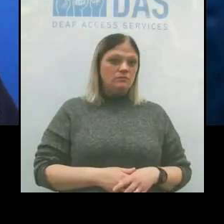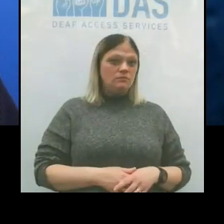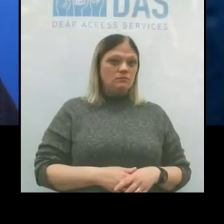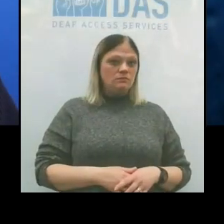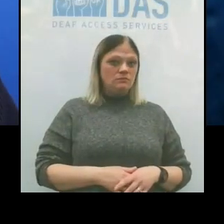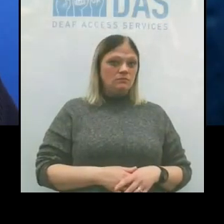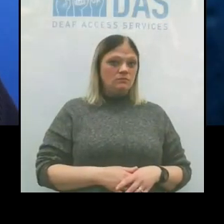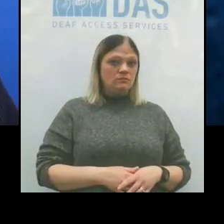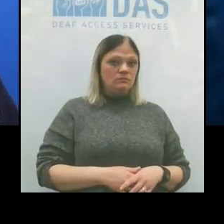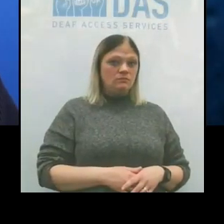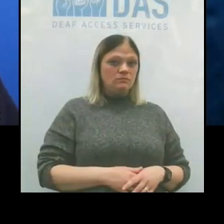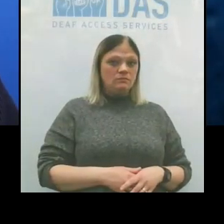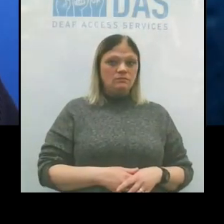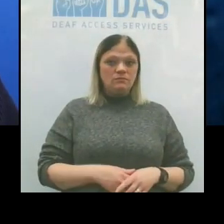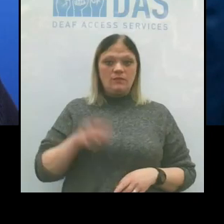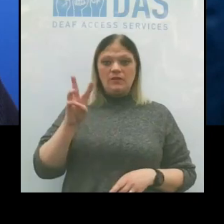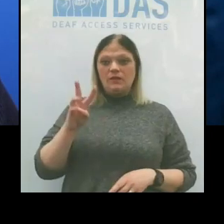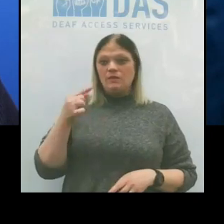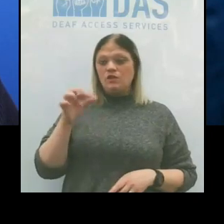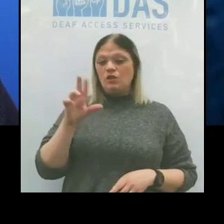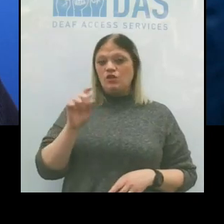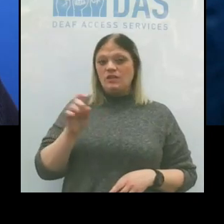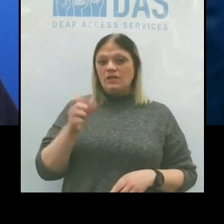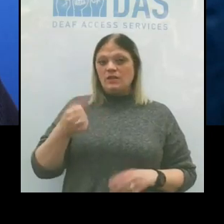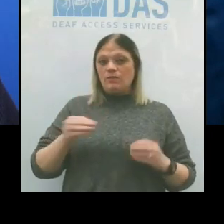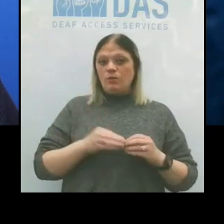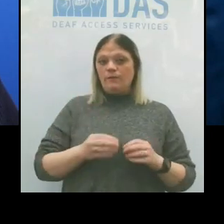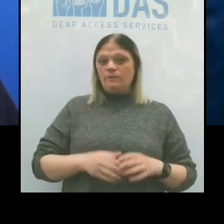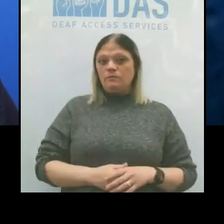WGRZ, Leanne Stuck, any other questions?